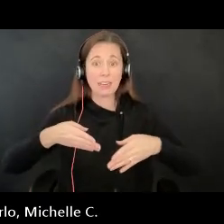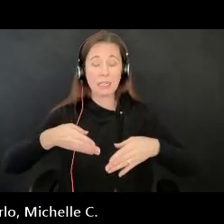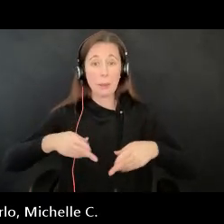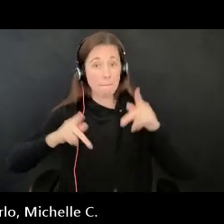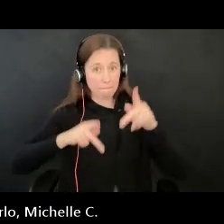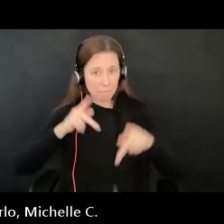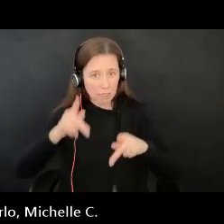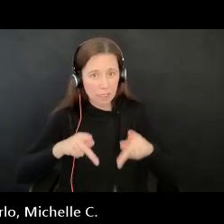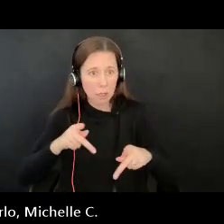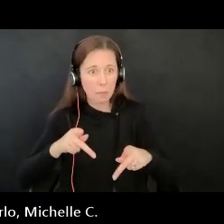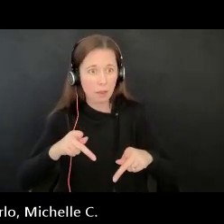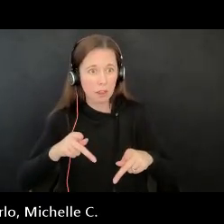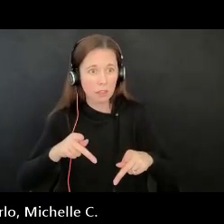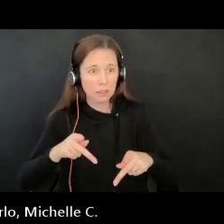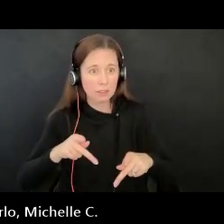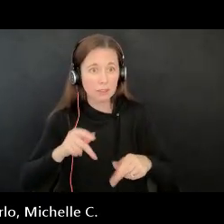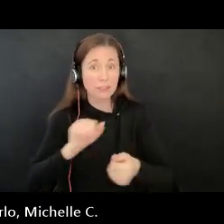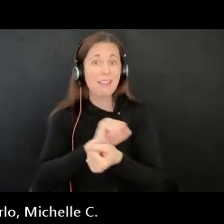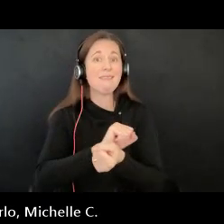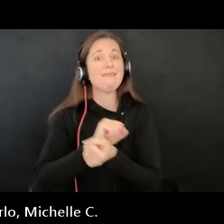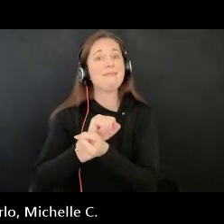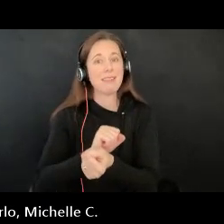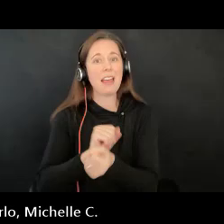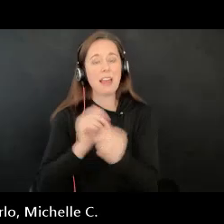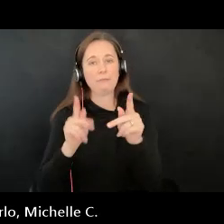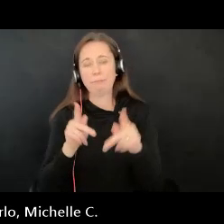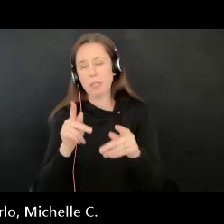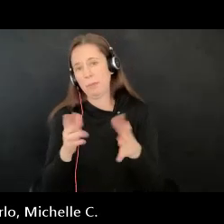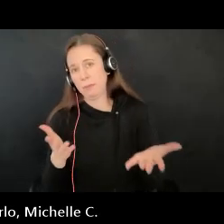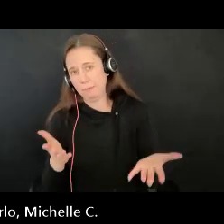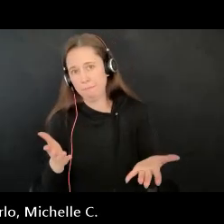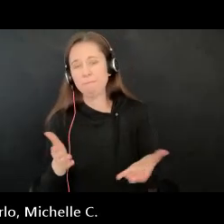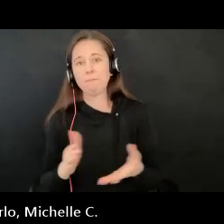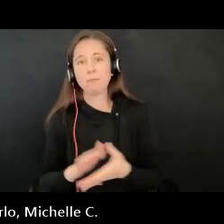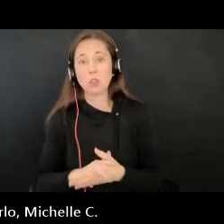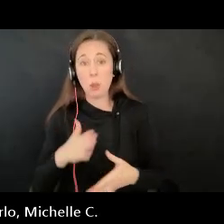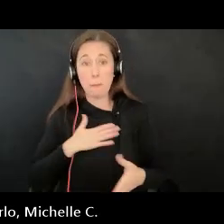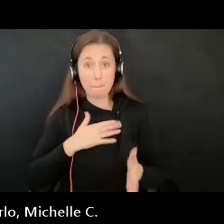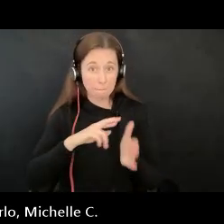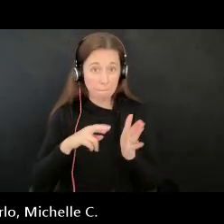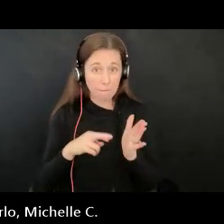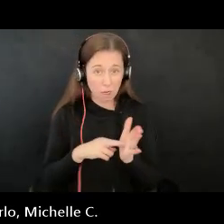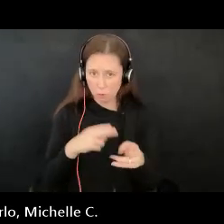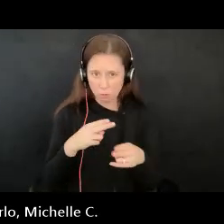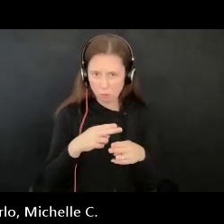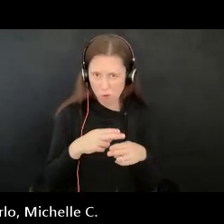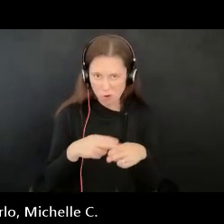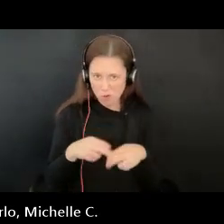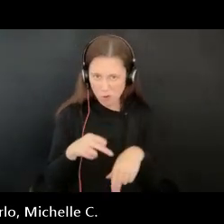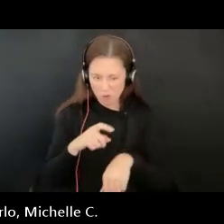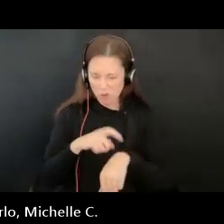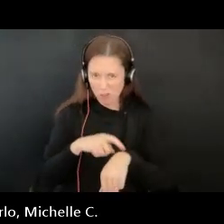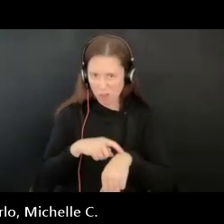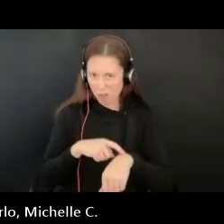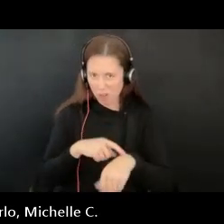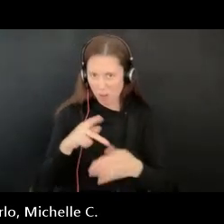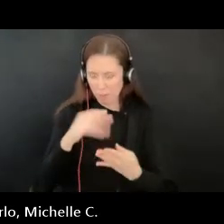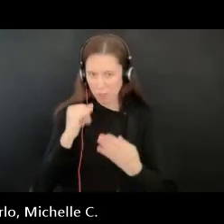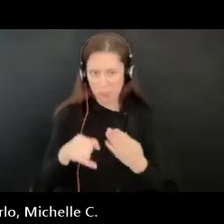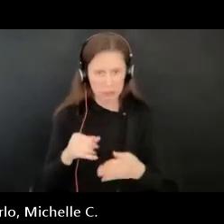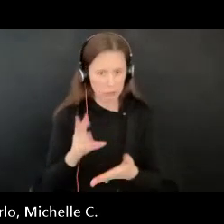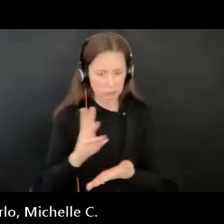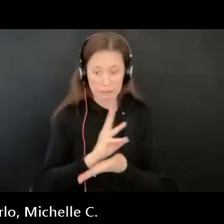people, specifically enslaved individuals. So as I took on this role, it was a short-term project of 6 weeks. We